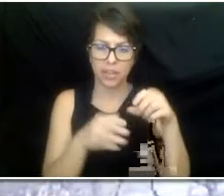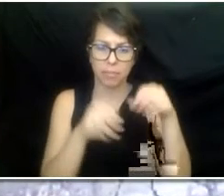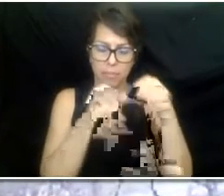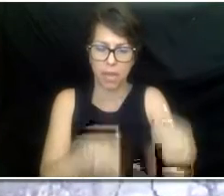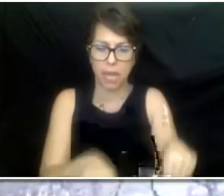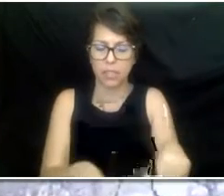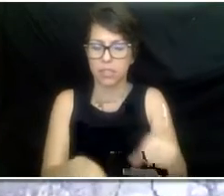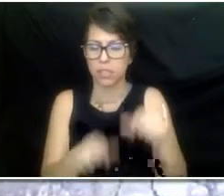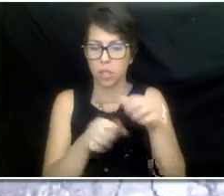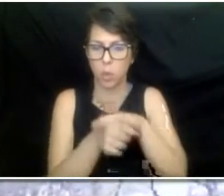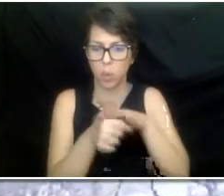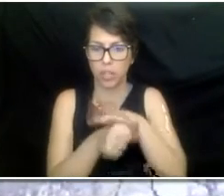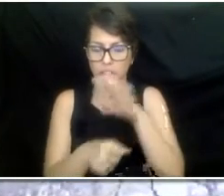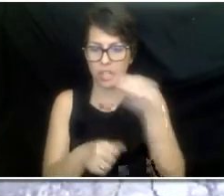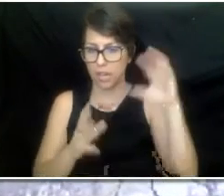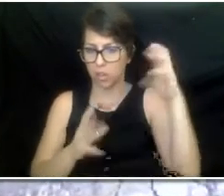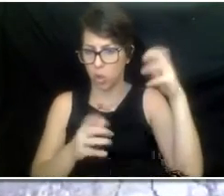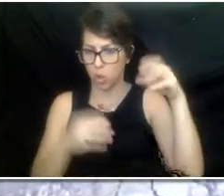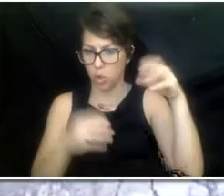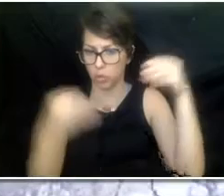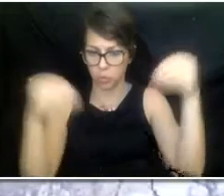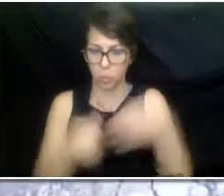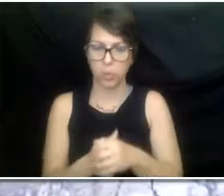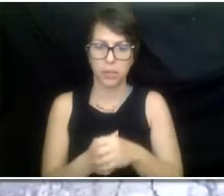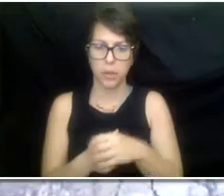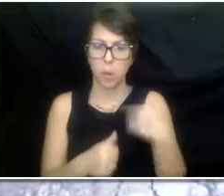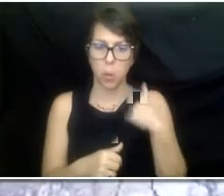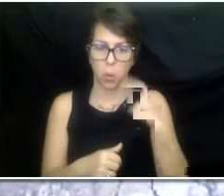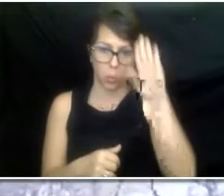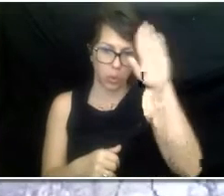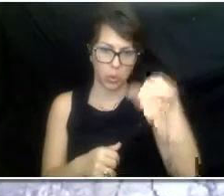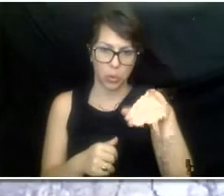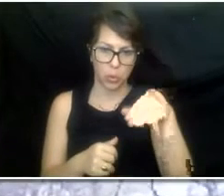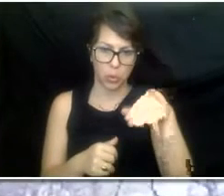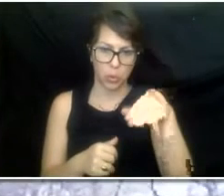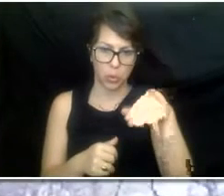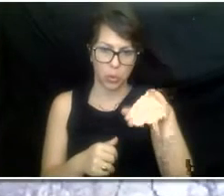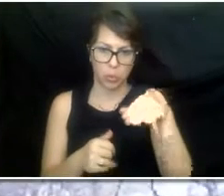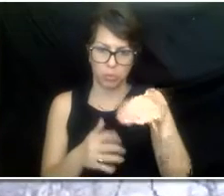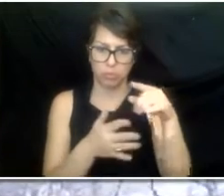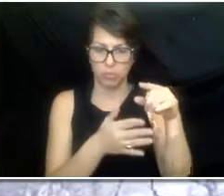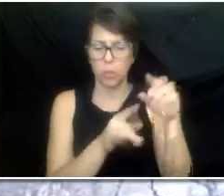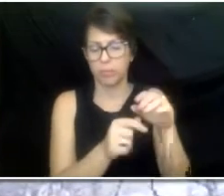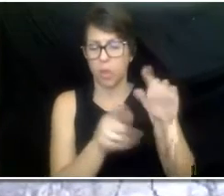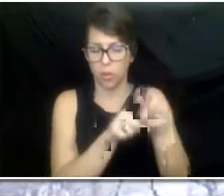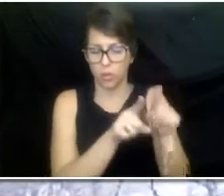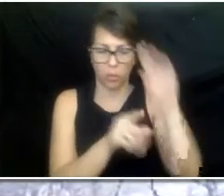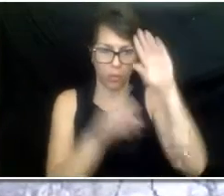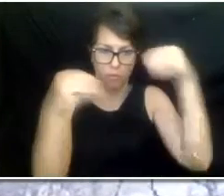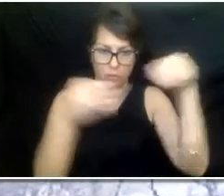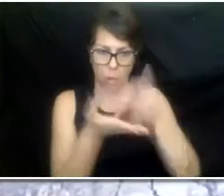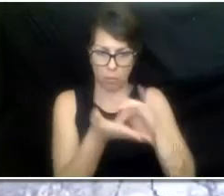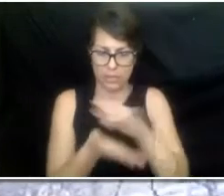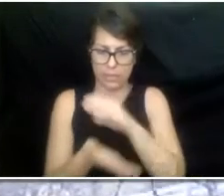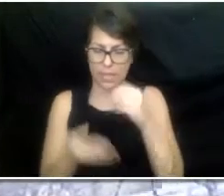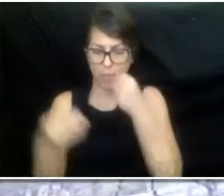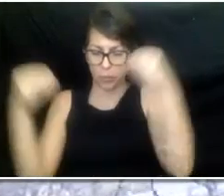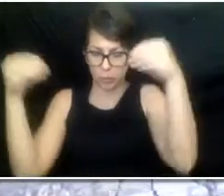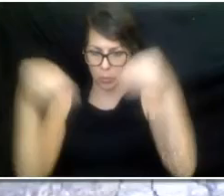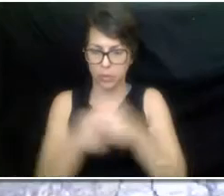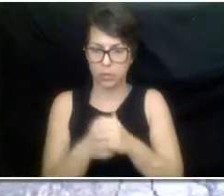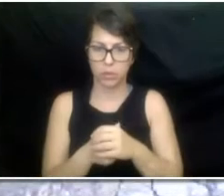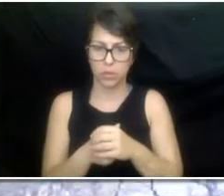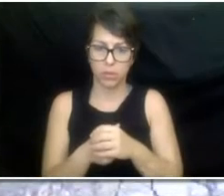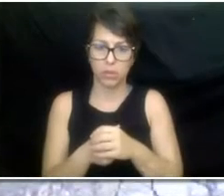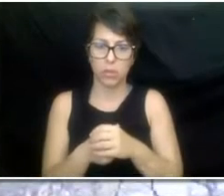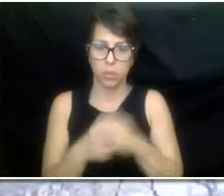have very limited opportunities to leave their home and connect with Services there are limited access points